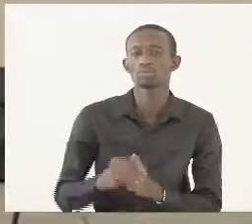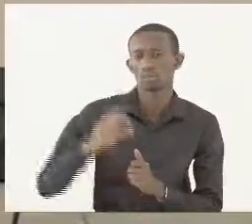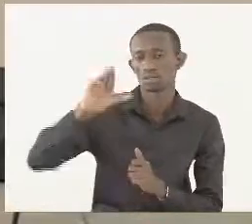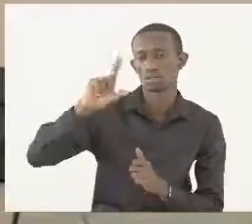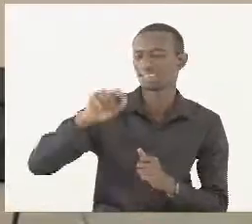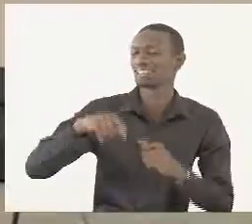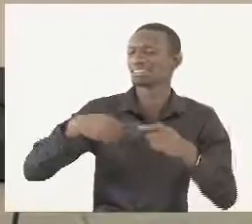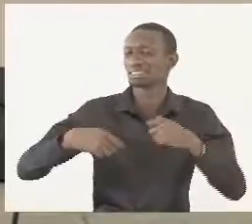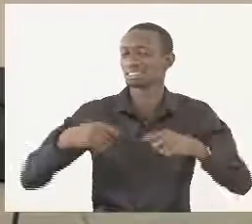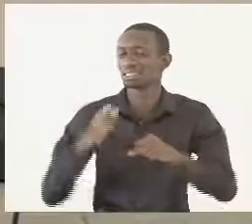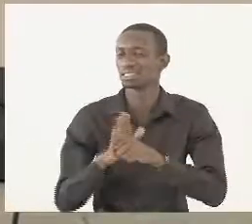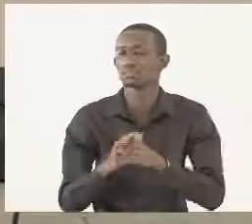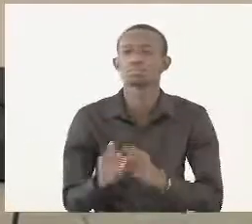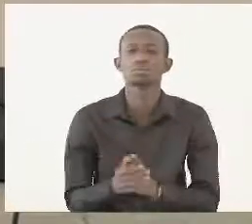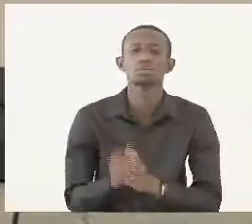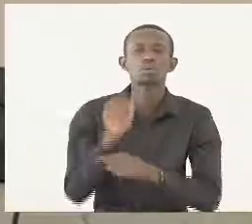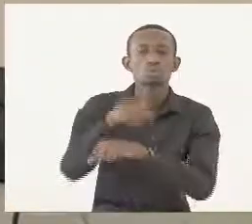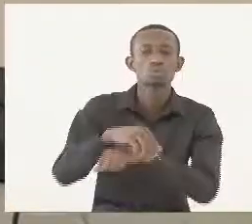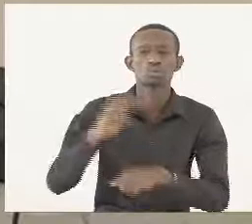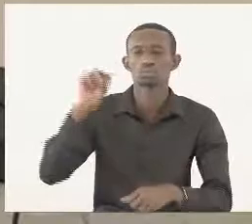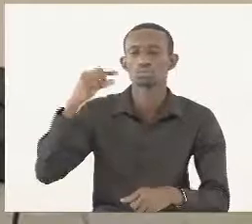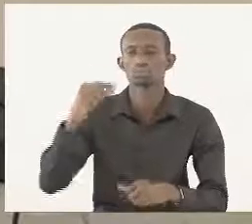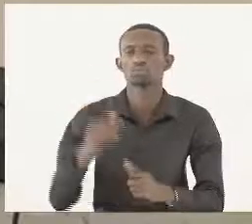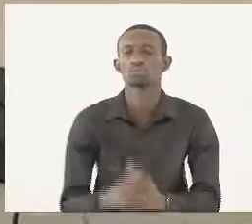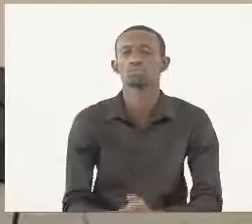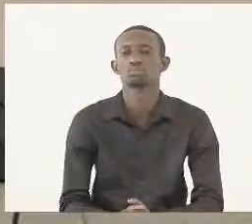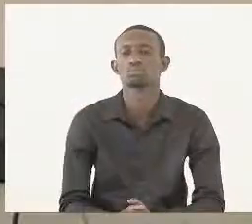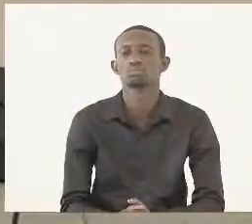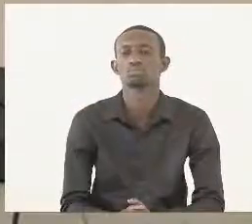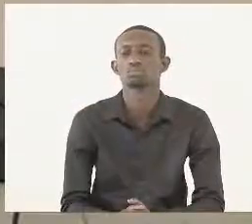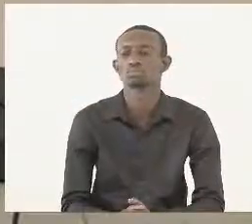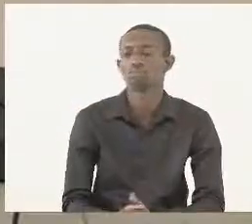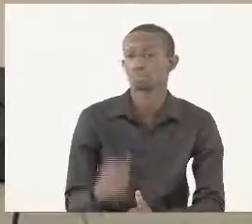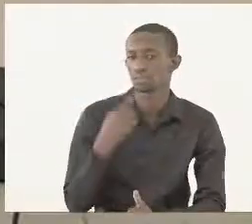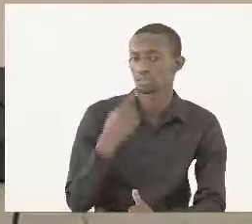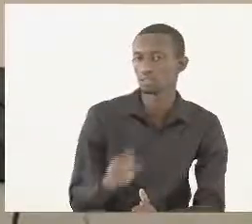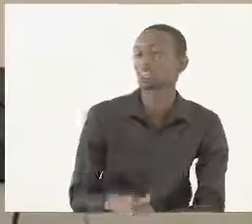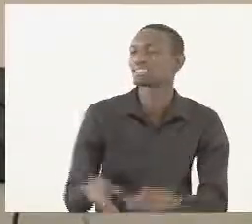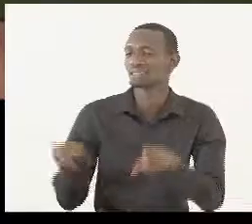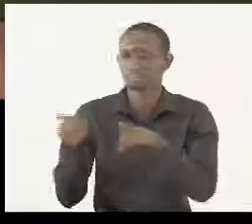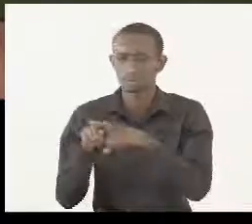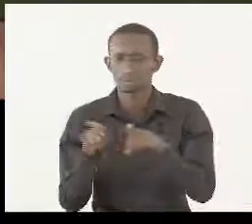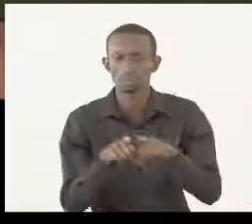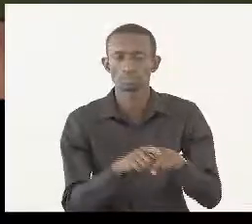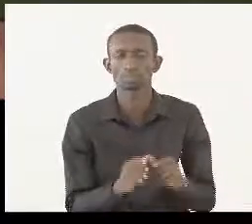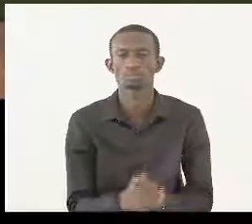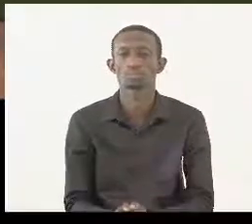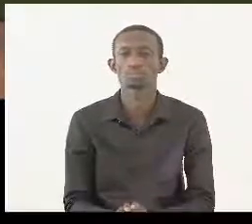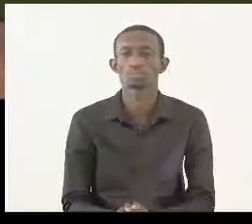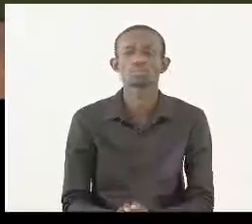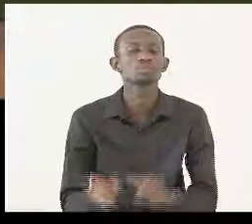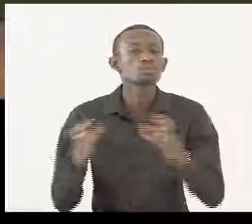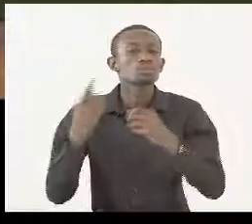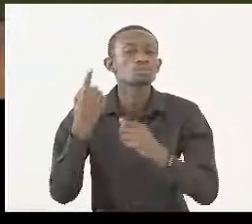reactive than magnesium. And we said it is the same with group